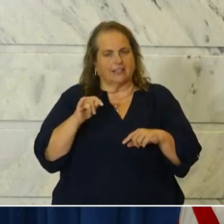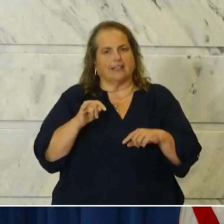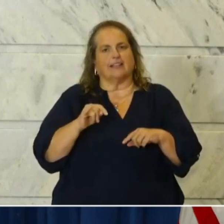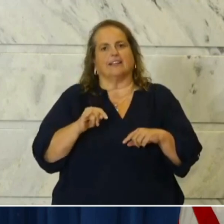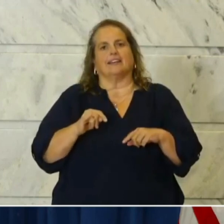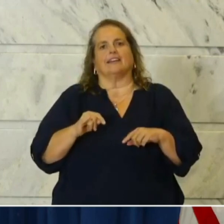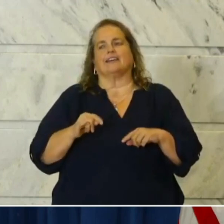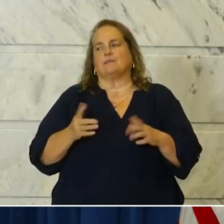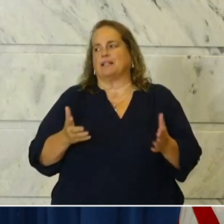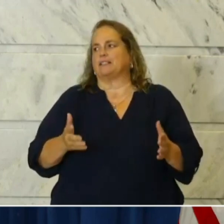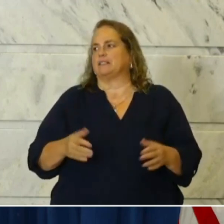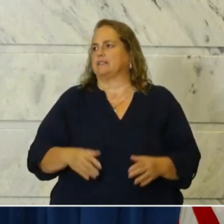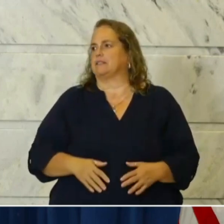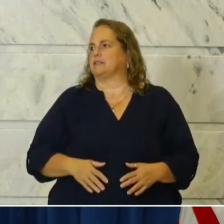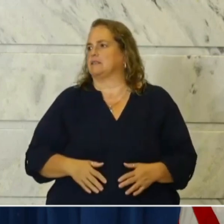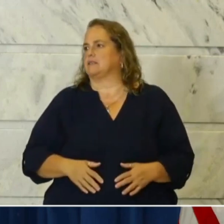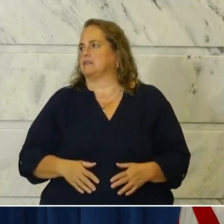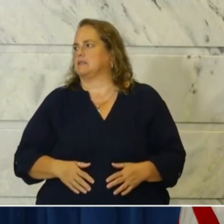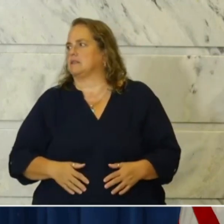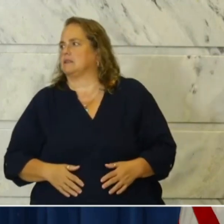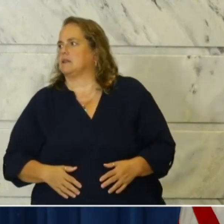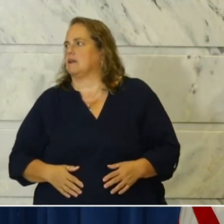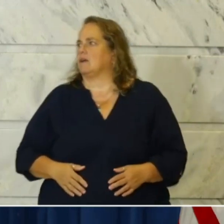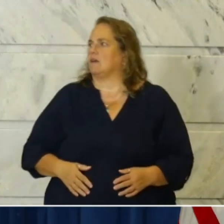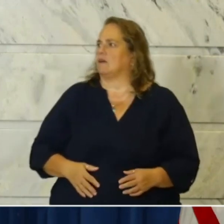people. Chris.